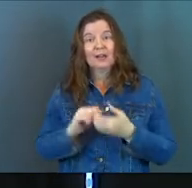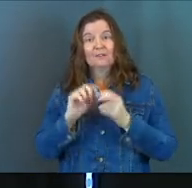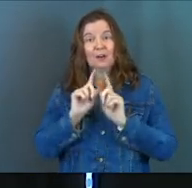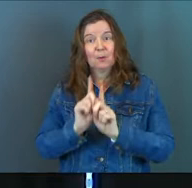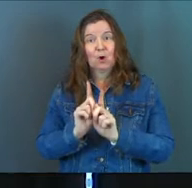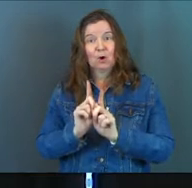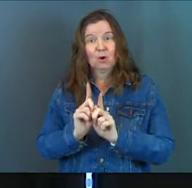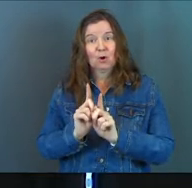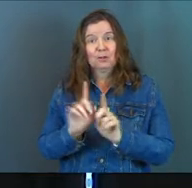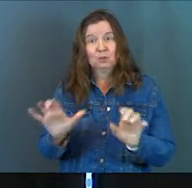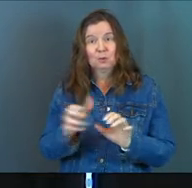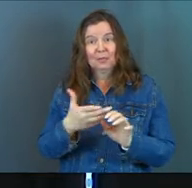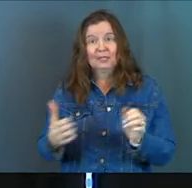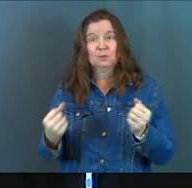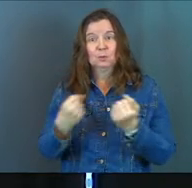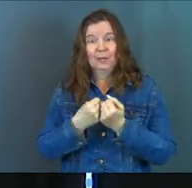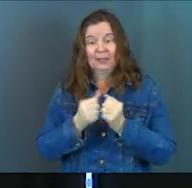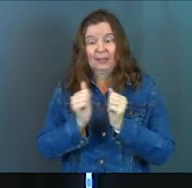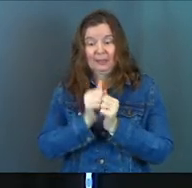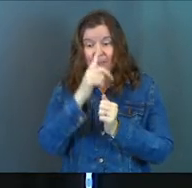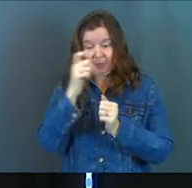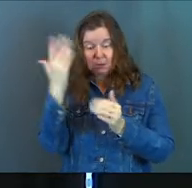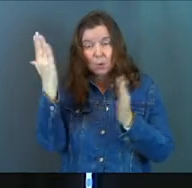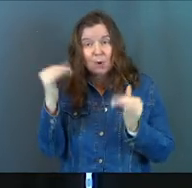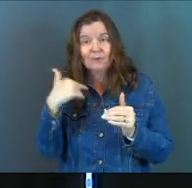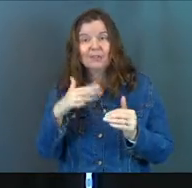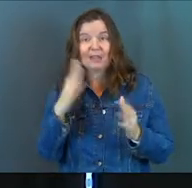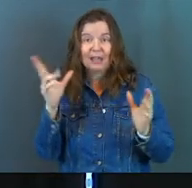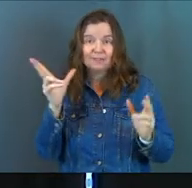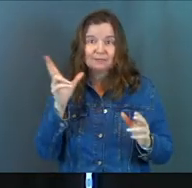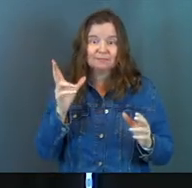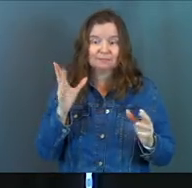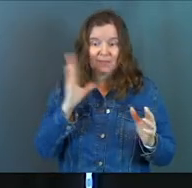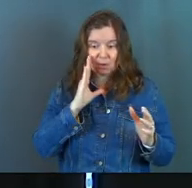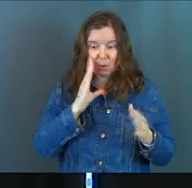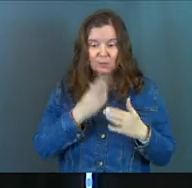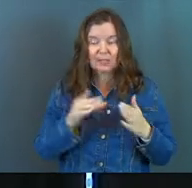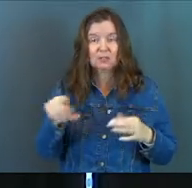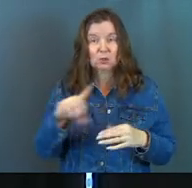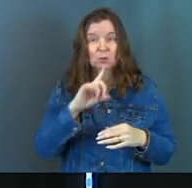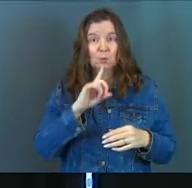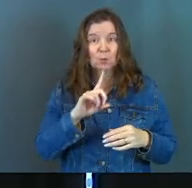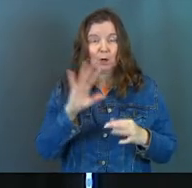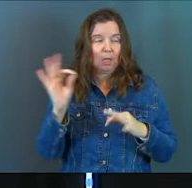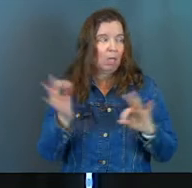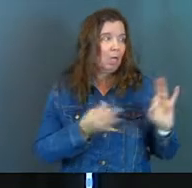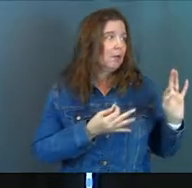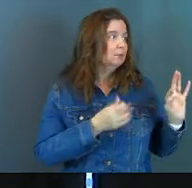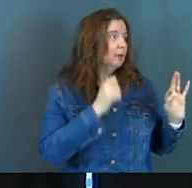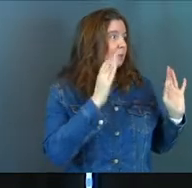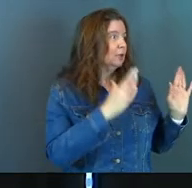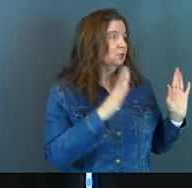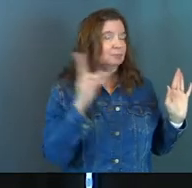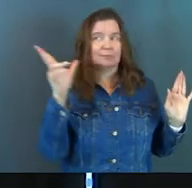partner that you're going to go and do the thing with, because hopefully they've listened to the things that you were distracted for.